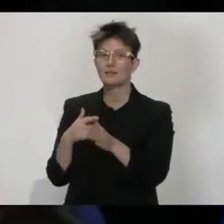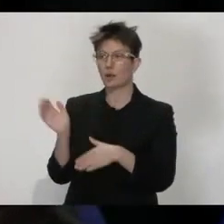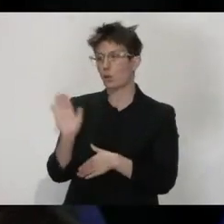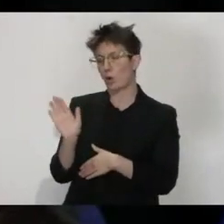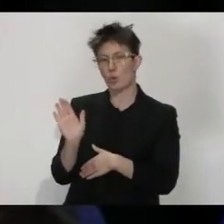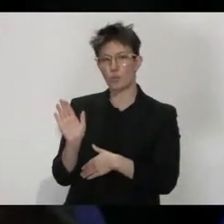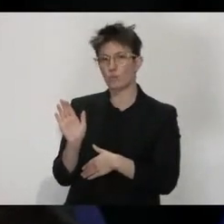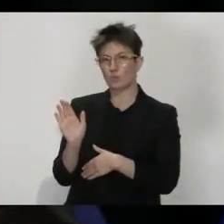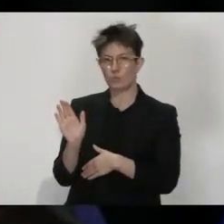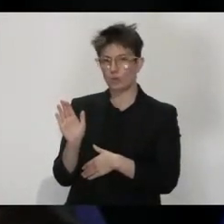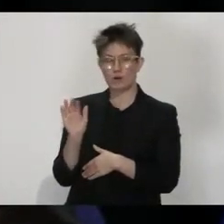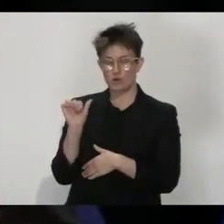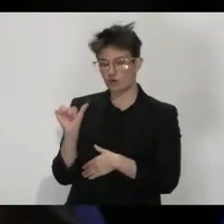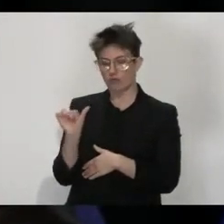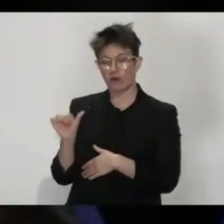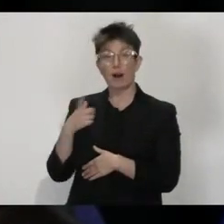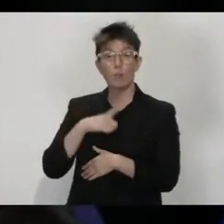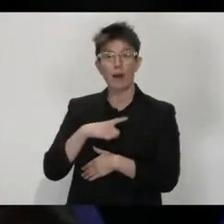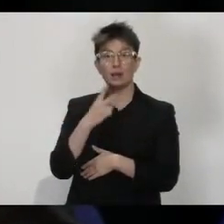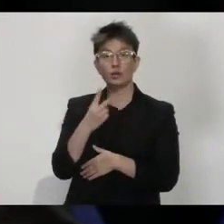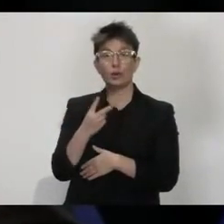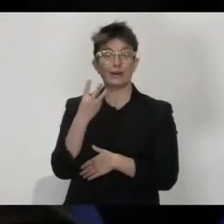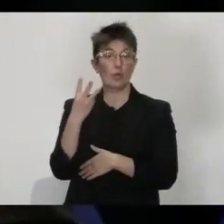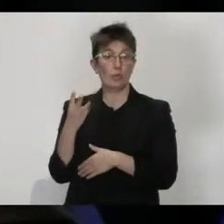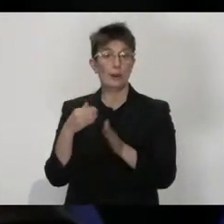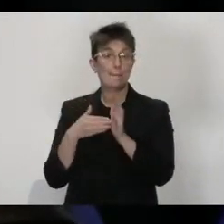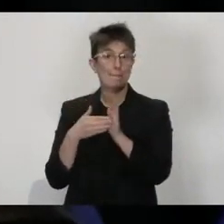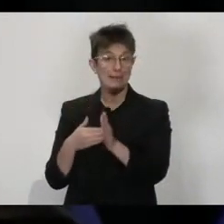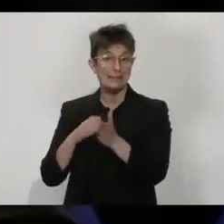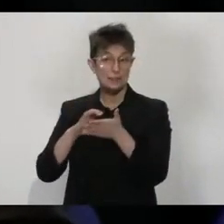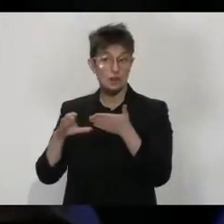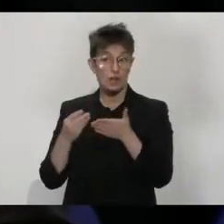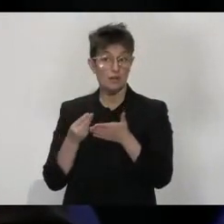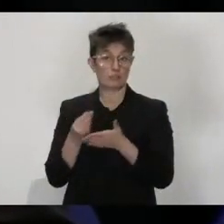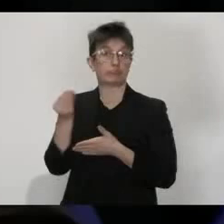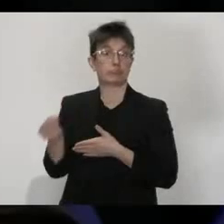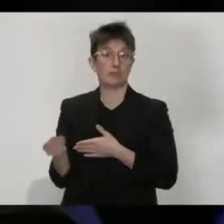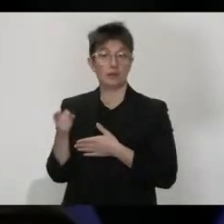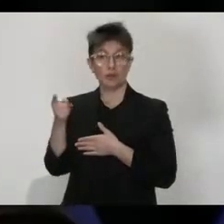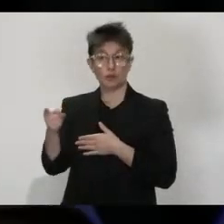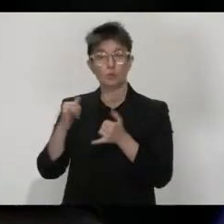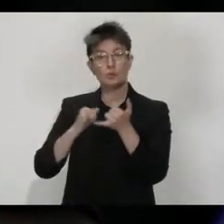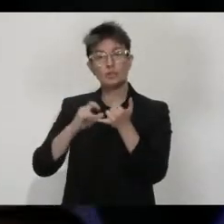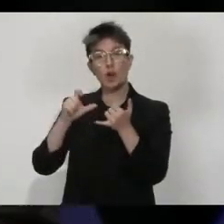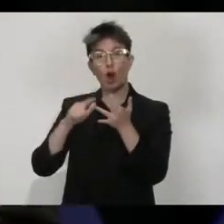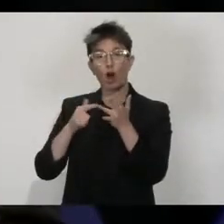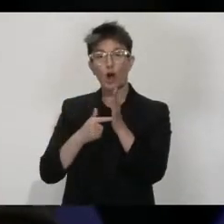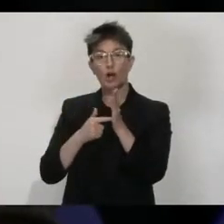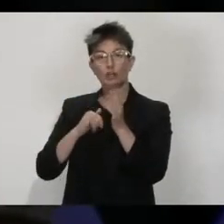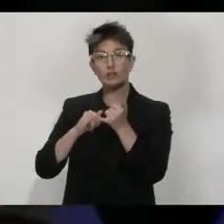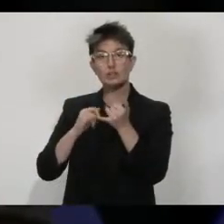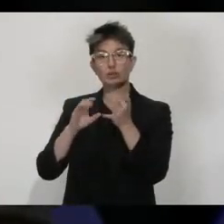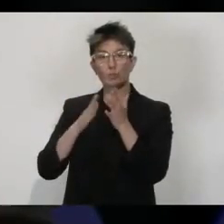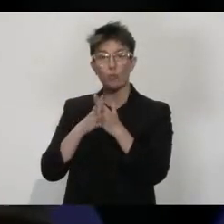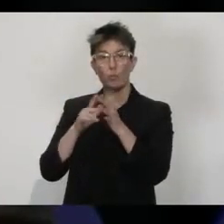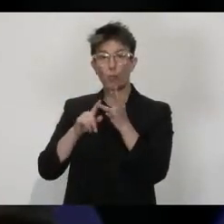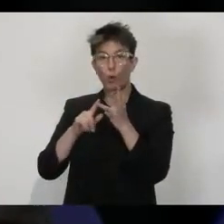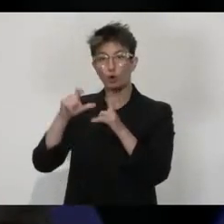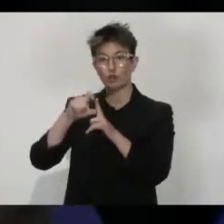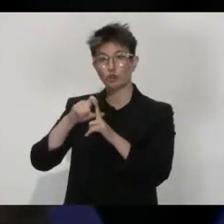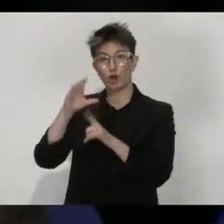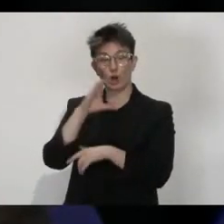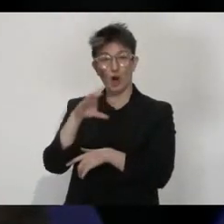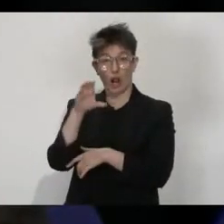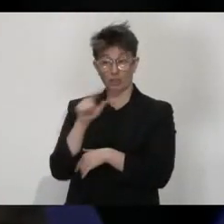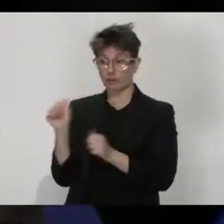$23 million has gone to the upgrading of Spotswood's College. But again, I urge you to think of this the way that the